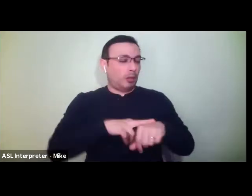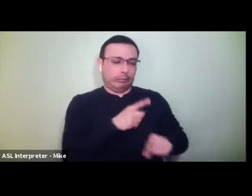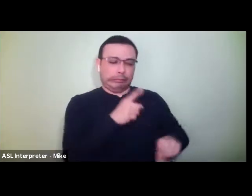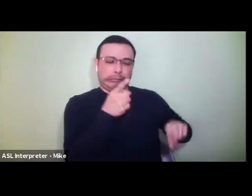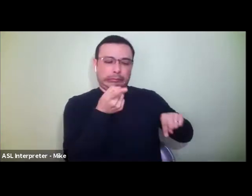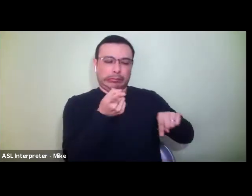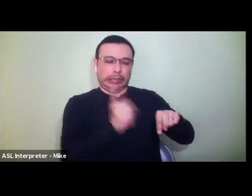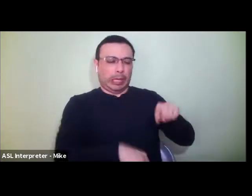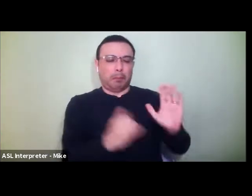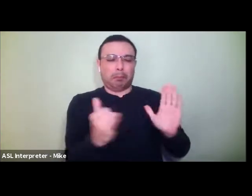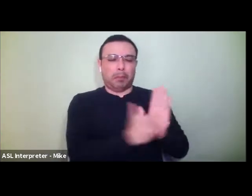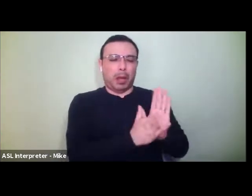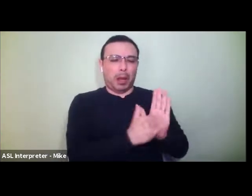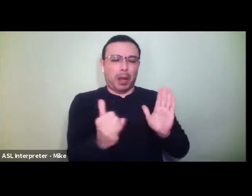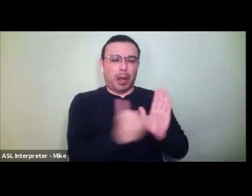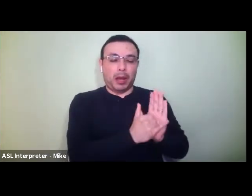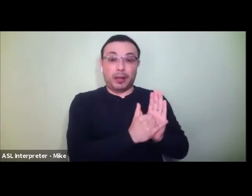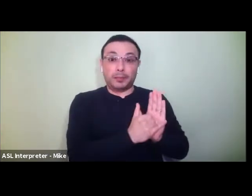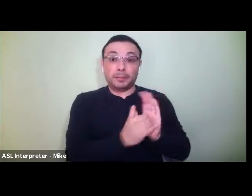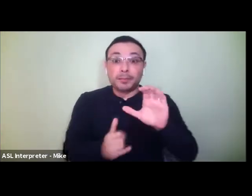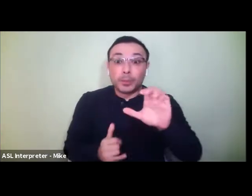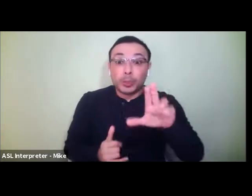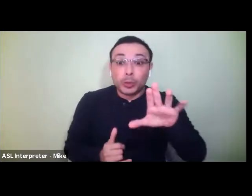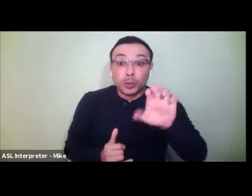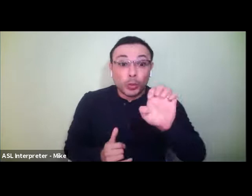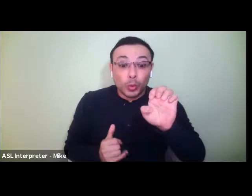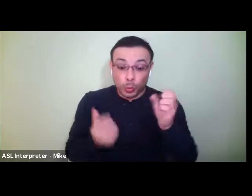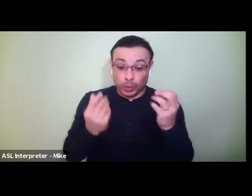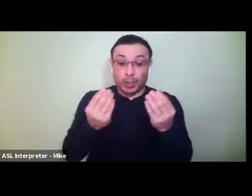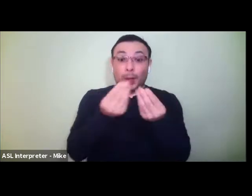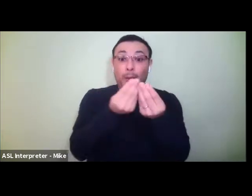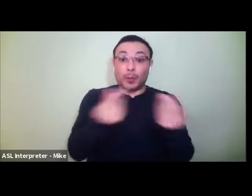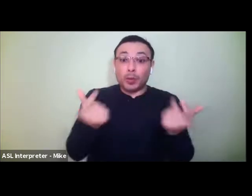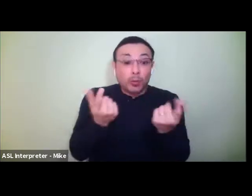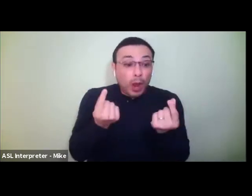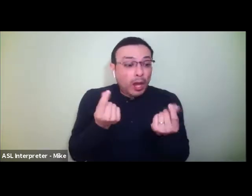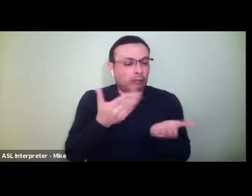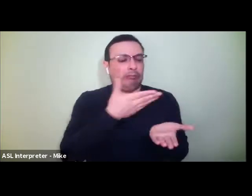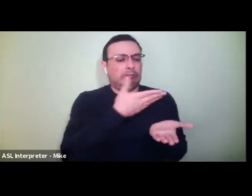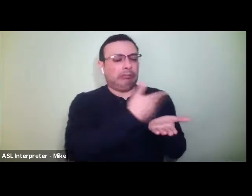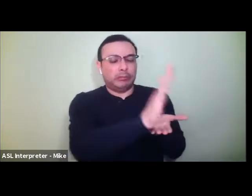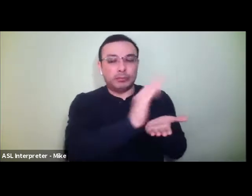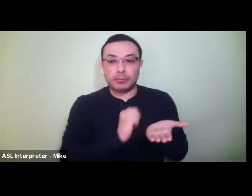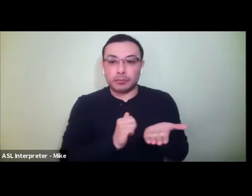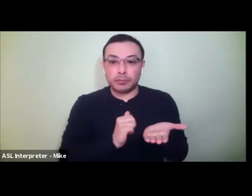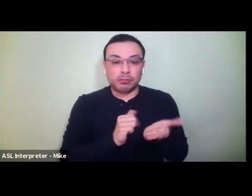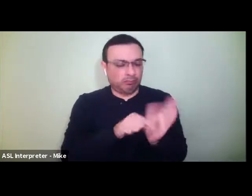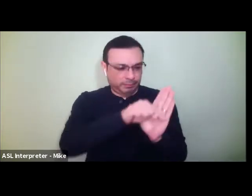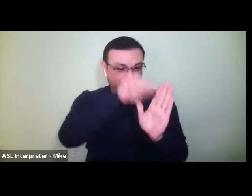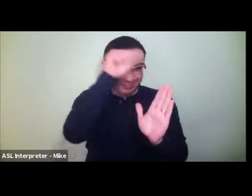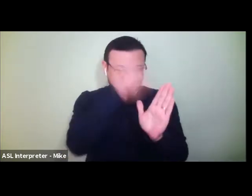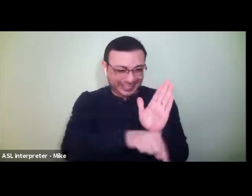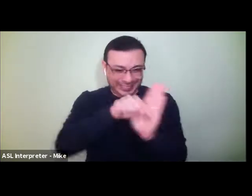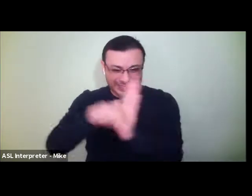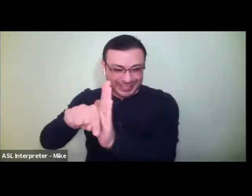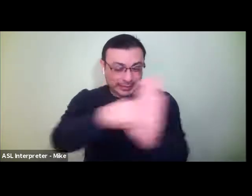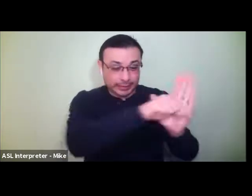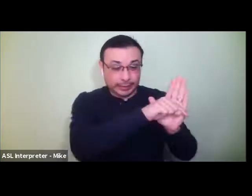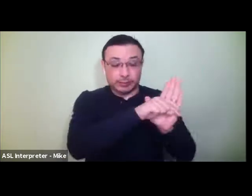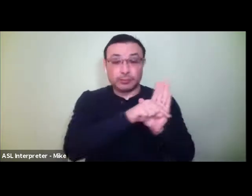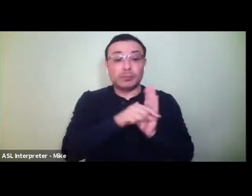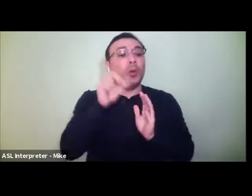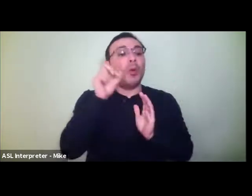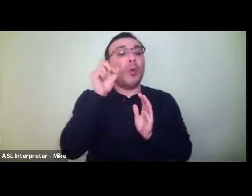cure is more explicitly exile, genocide, or eugenics. The actual goal then